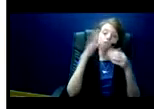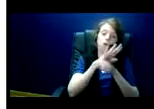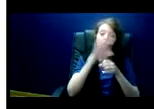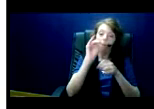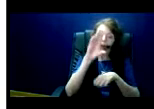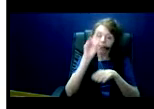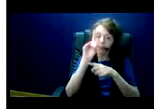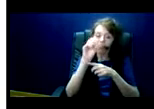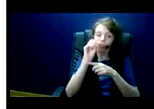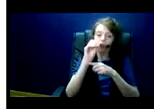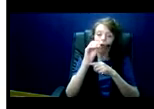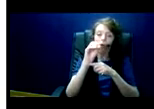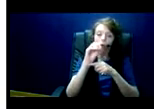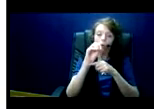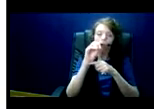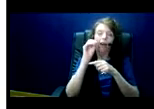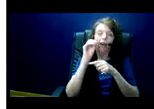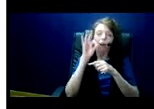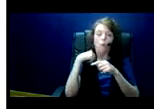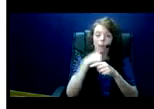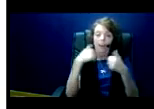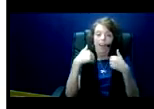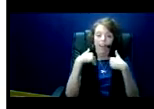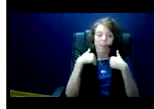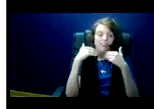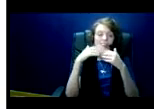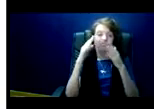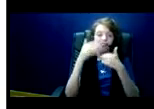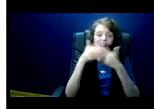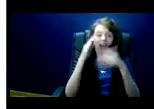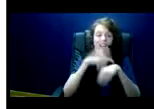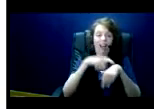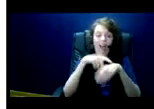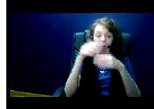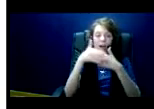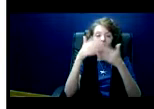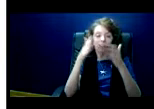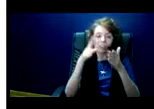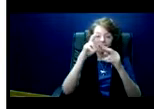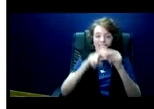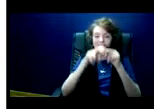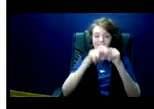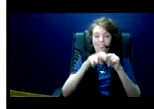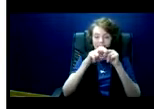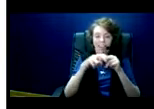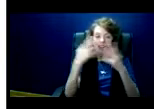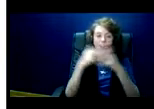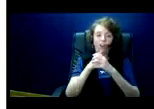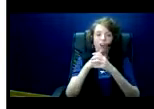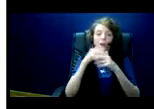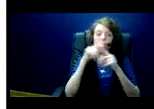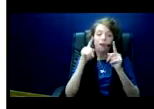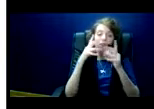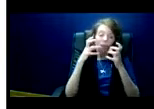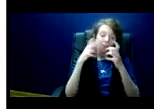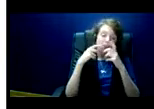do. So if you can, a lot of time we're spending time in these little boxes here and sitting in front of a computer, but if you can scoot yourself